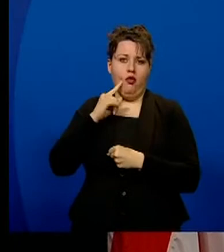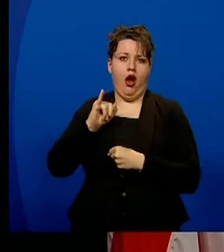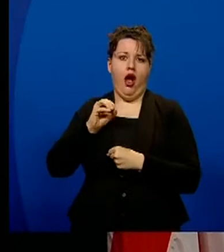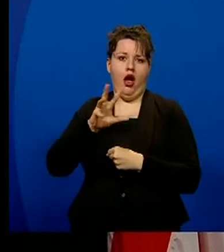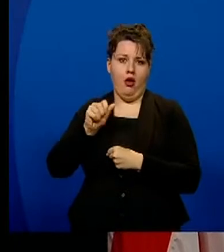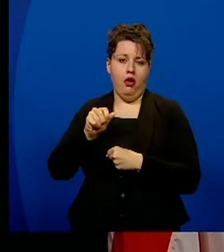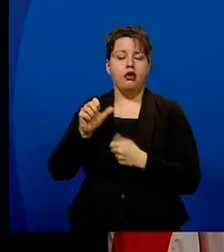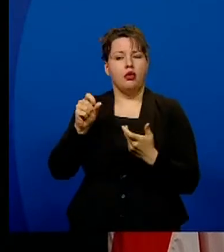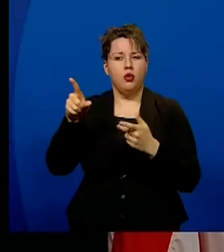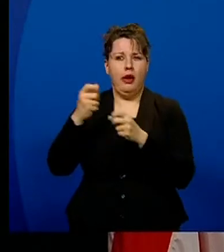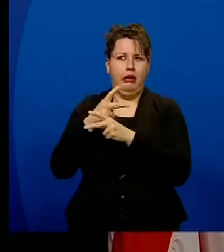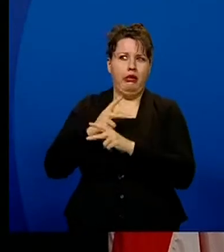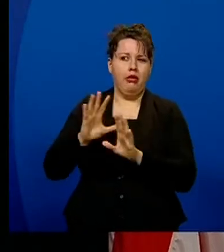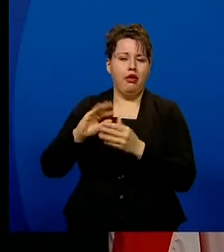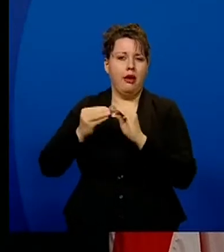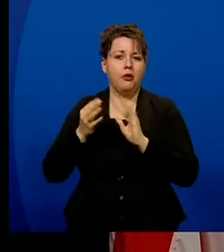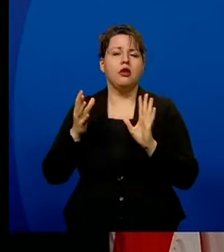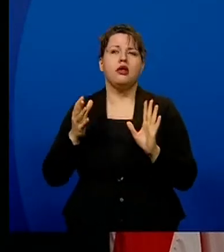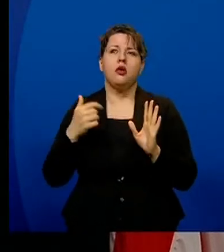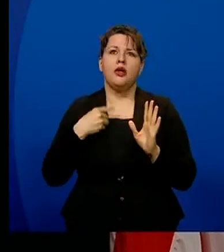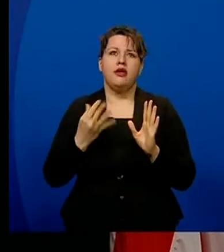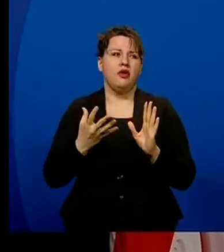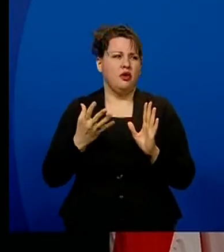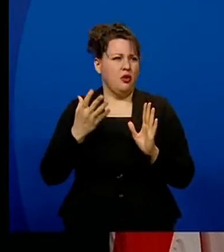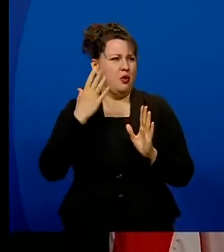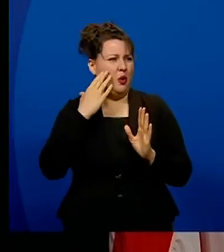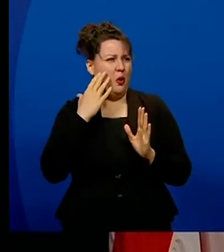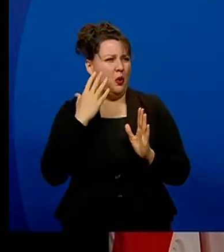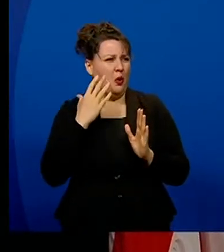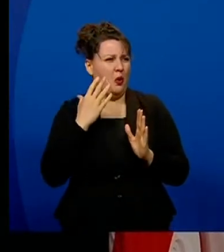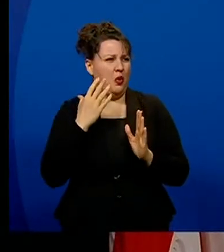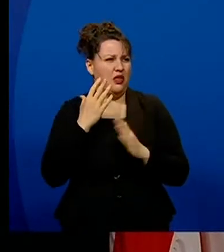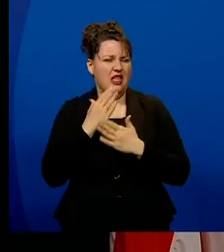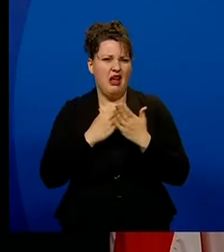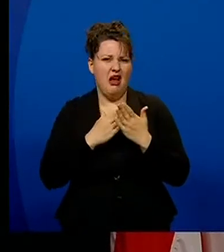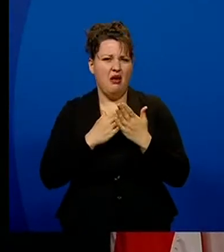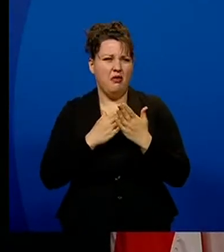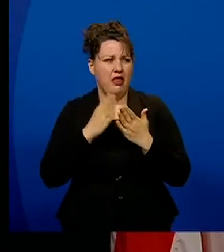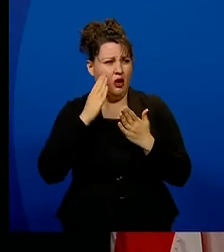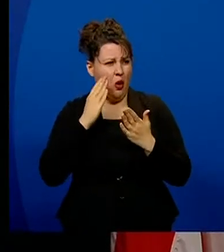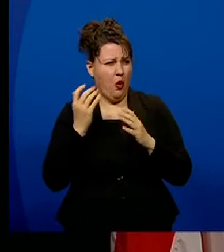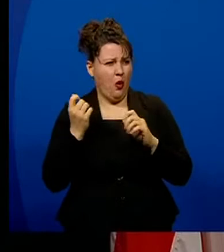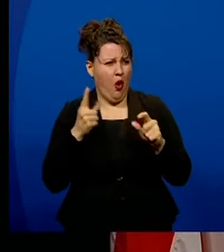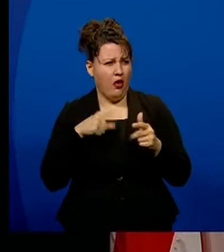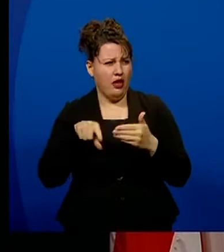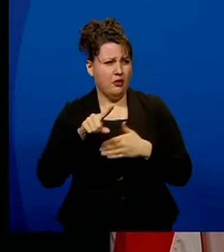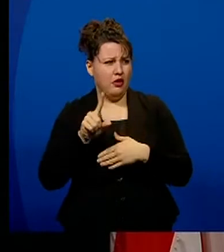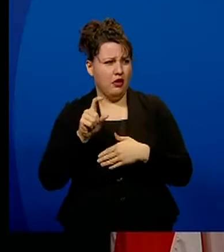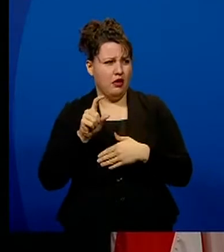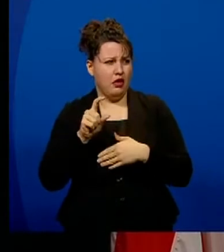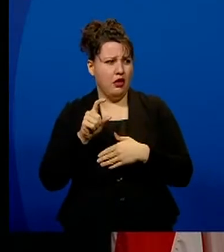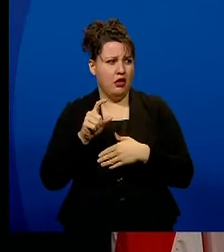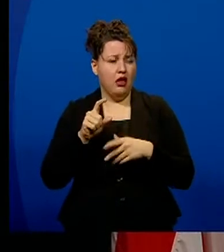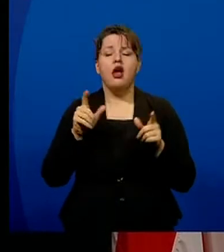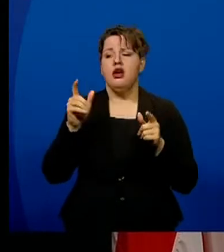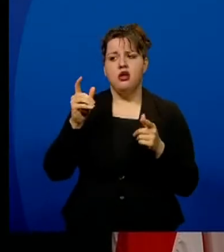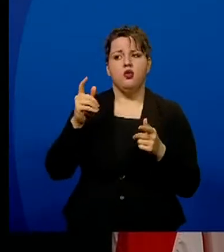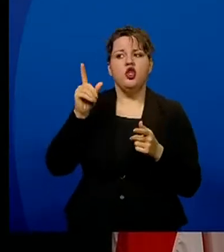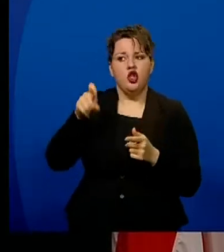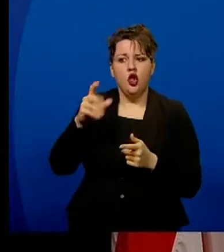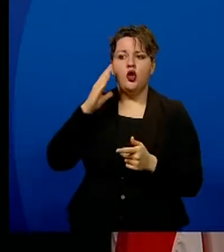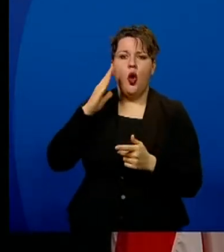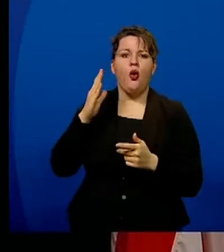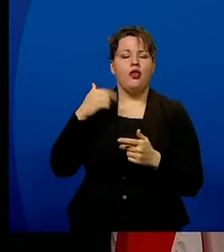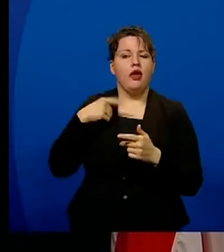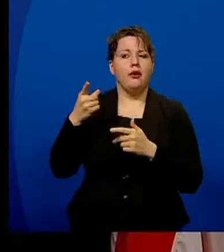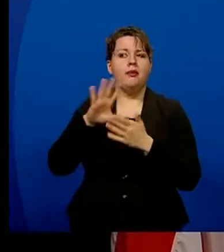that. And we can give you, let's see, we'll know some of them, not everything will I know all of them by next Wednesday, Kelly? Ideally, I should. They're getting